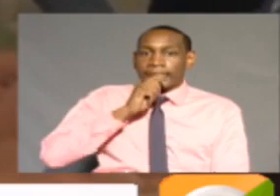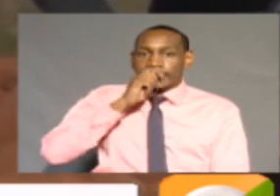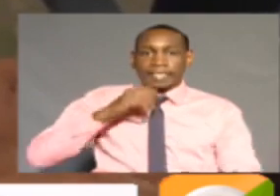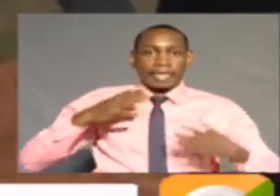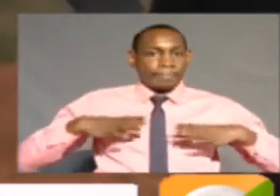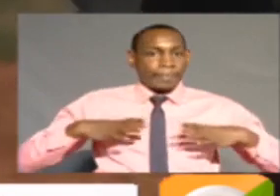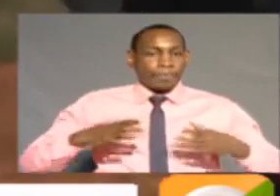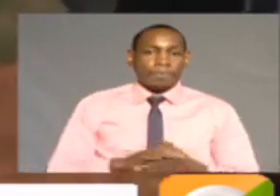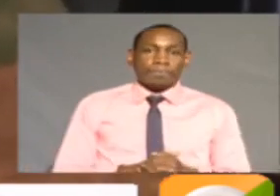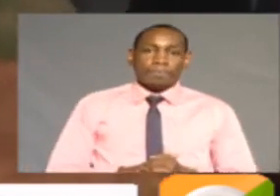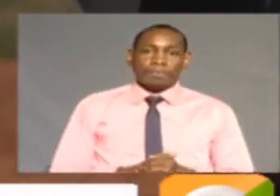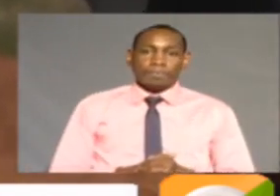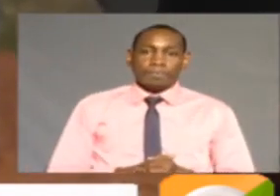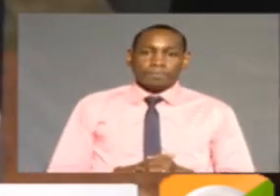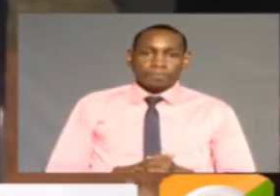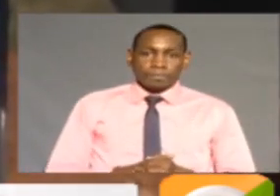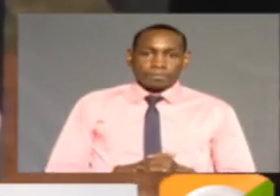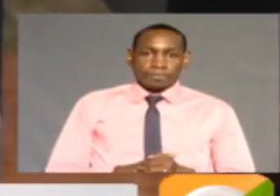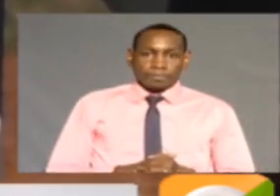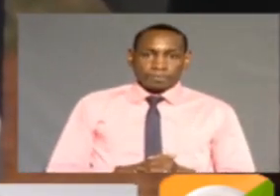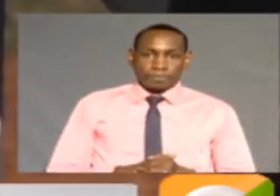Tanzanians.